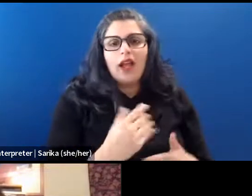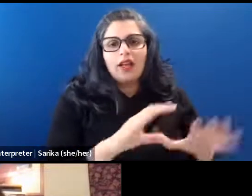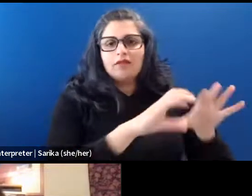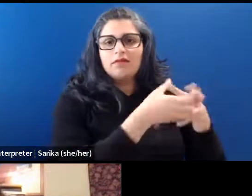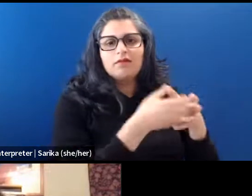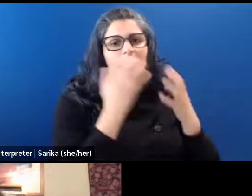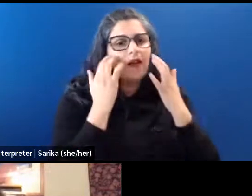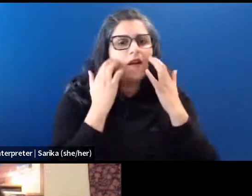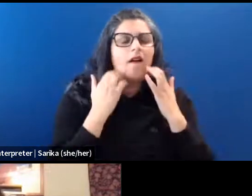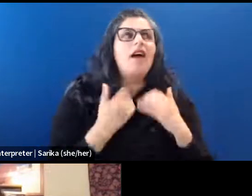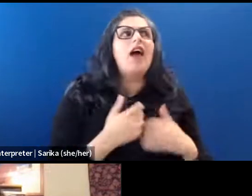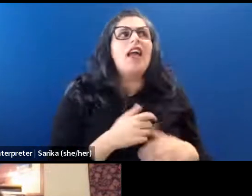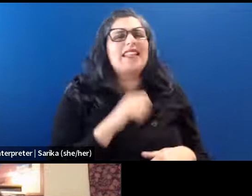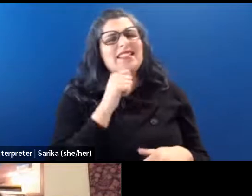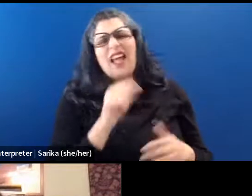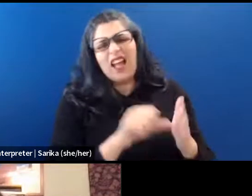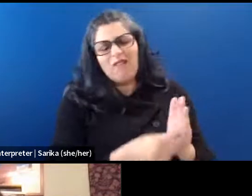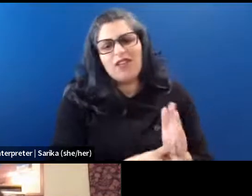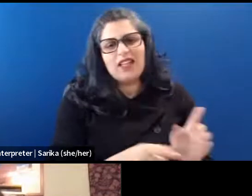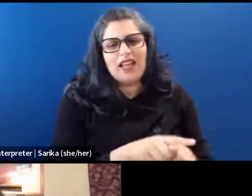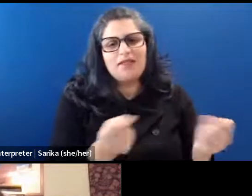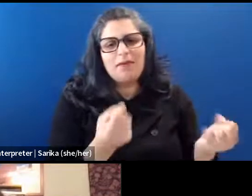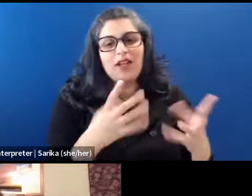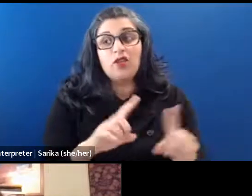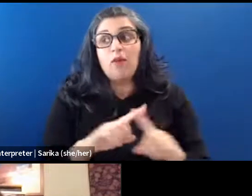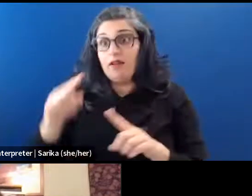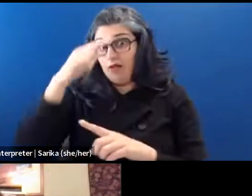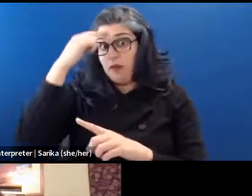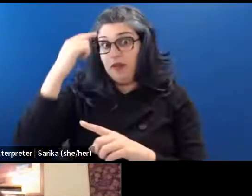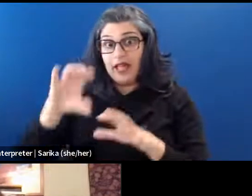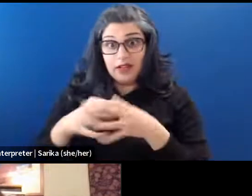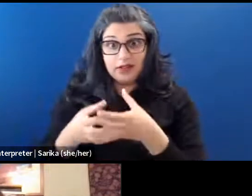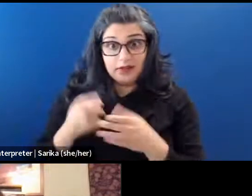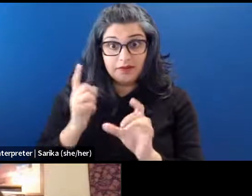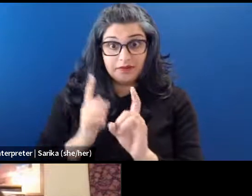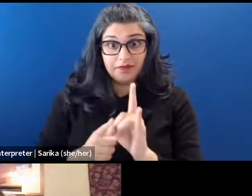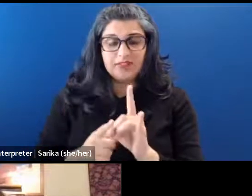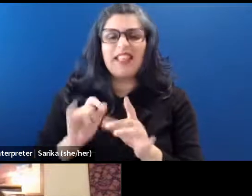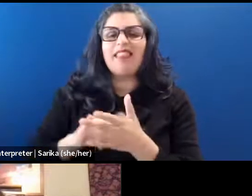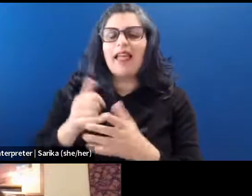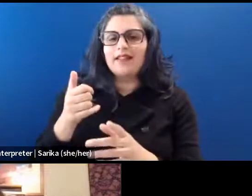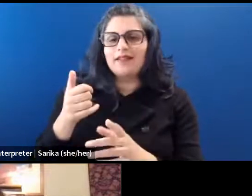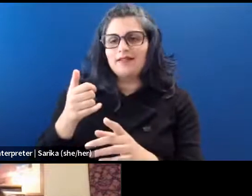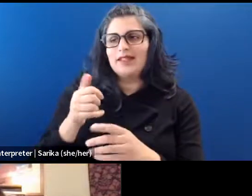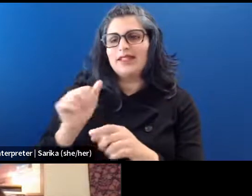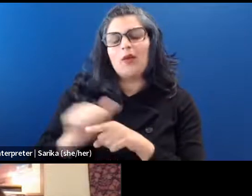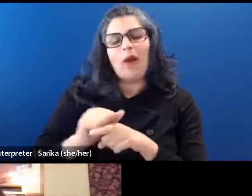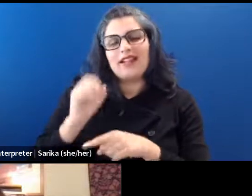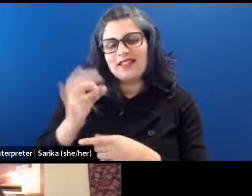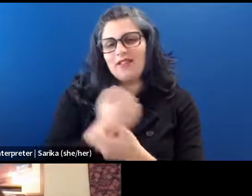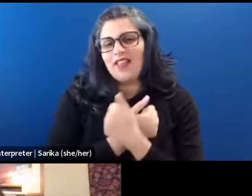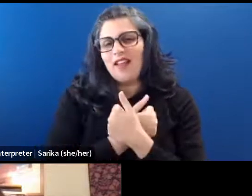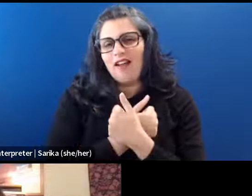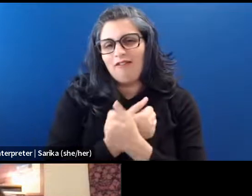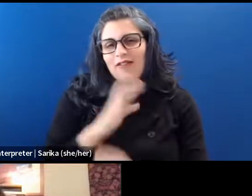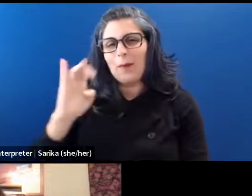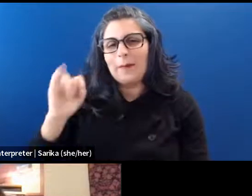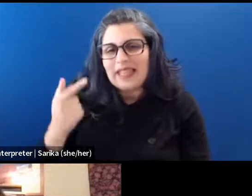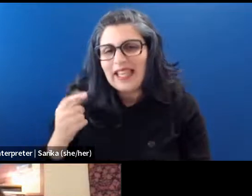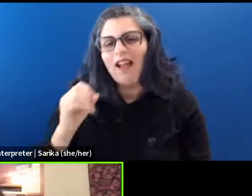Buddhist circles is that it's central. And that too is the work of love, or the practice of love, the being of